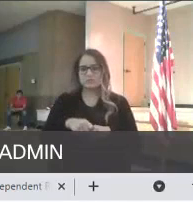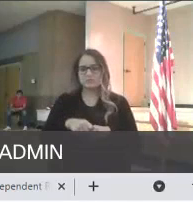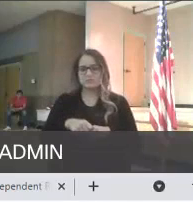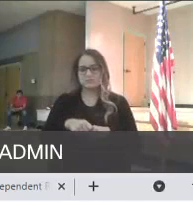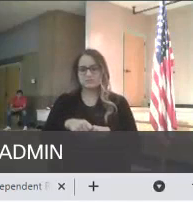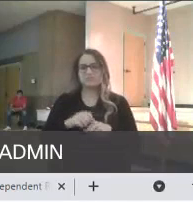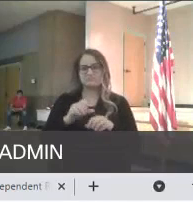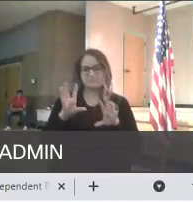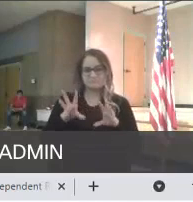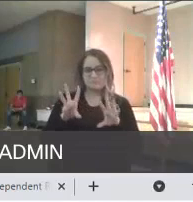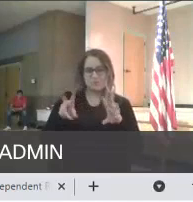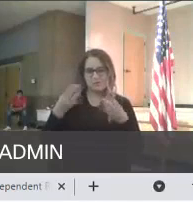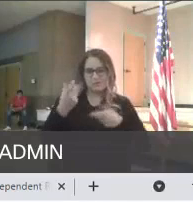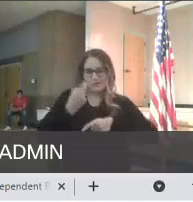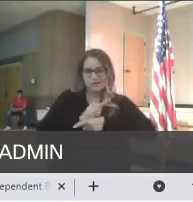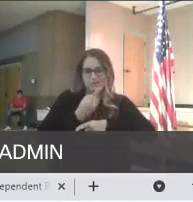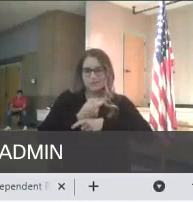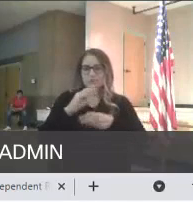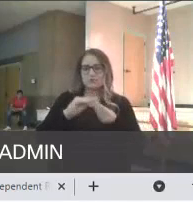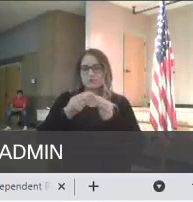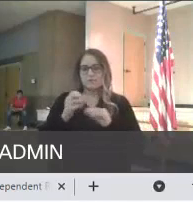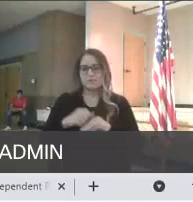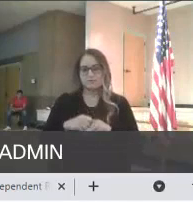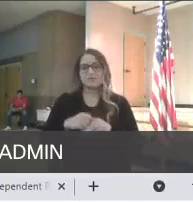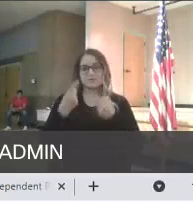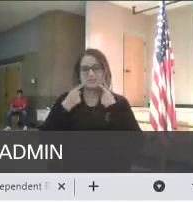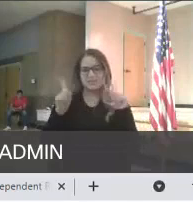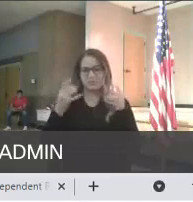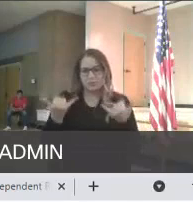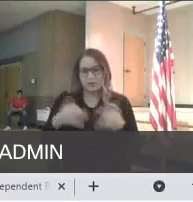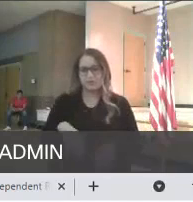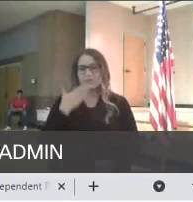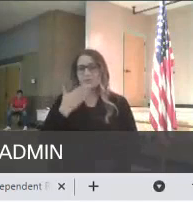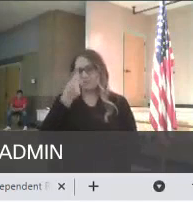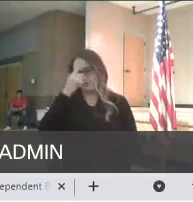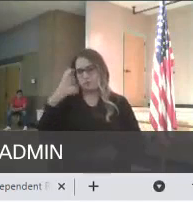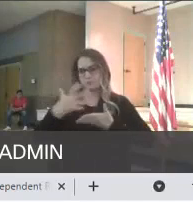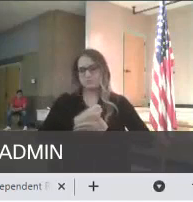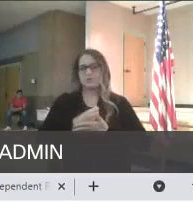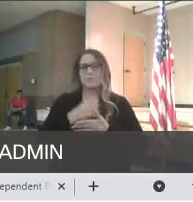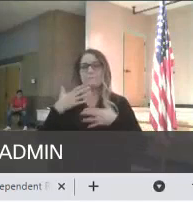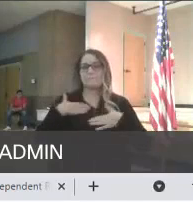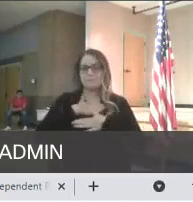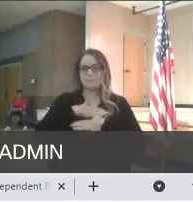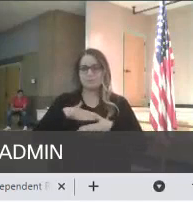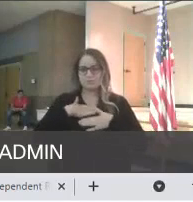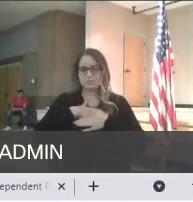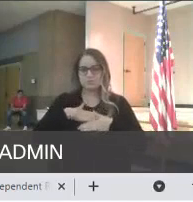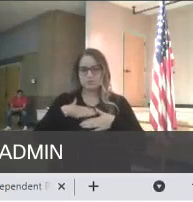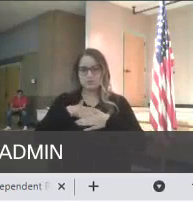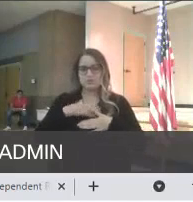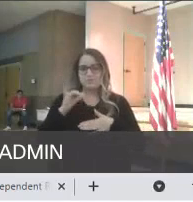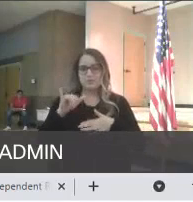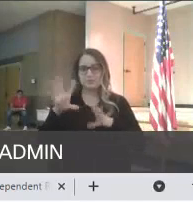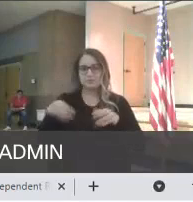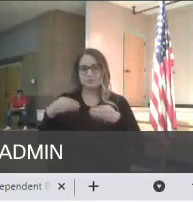to get your numbers correctly, because it does work very well for us. Thank you for this opportunity, and I appreciate this that you're giving